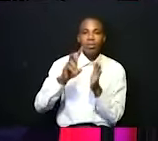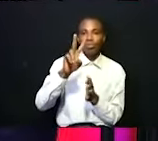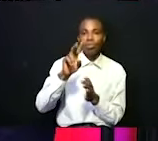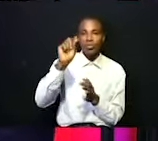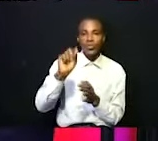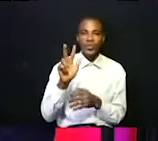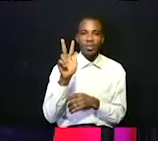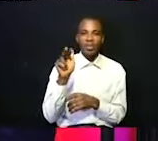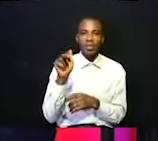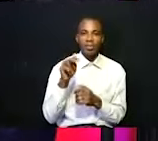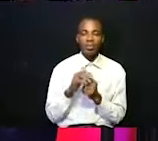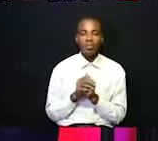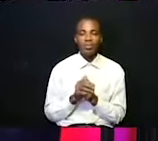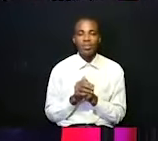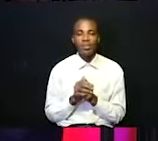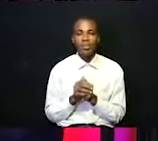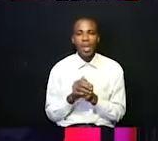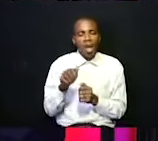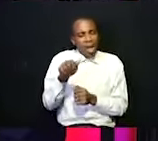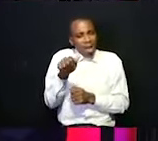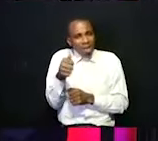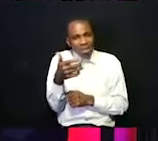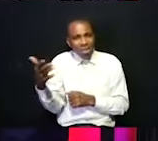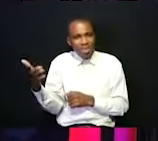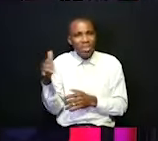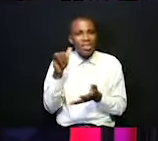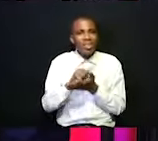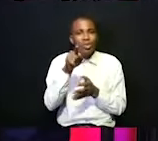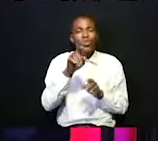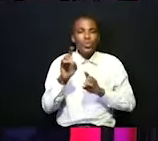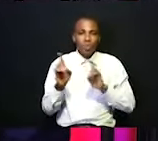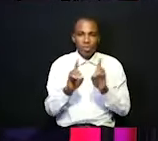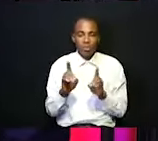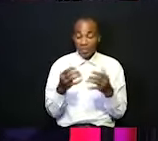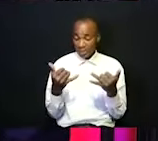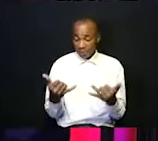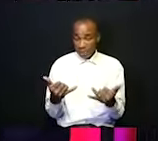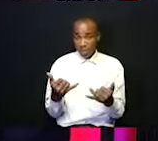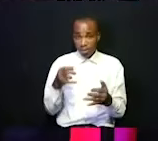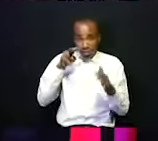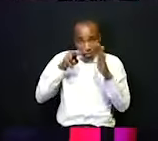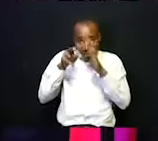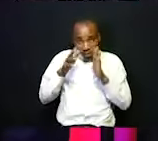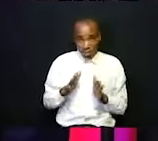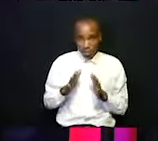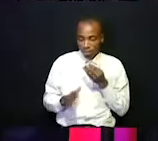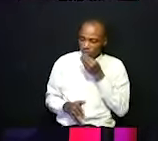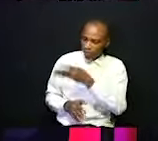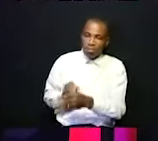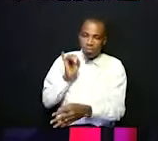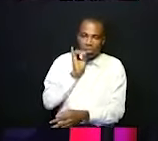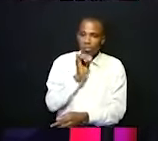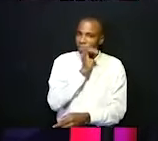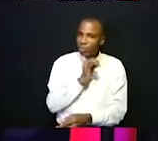etimienu enyimu dumiensa no. Another thing you do. This is the prophet trying to bring the minds of the